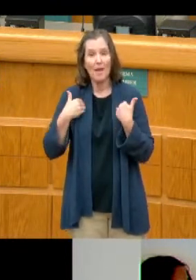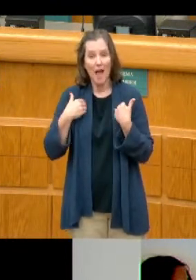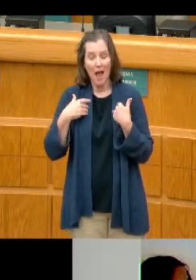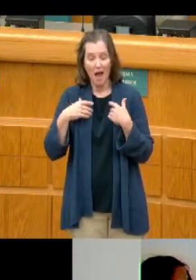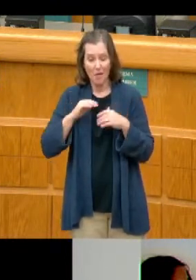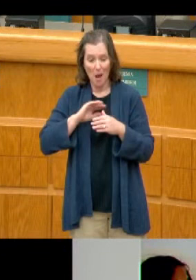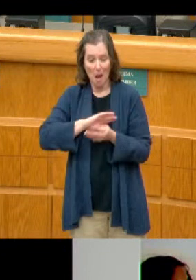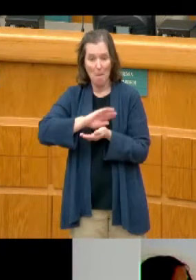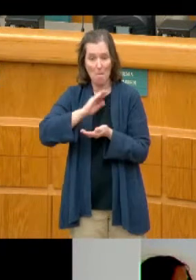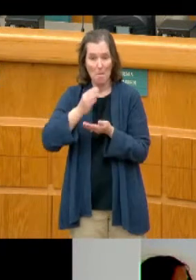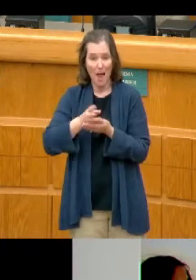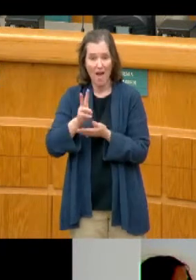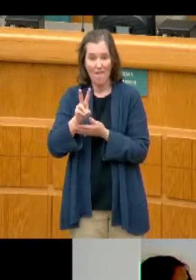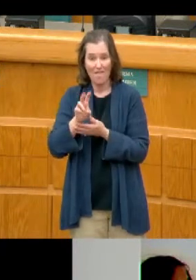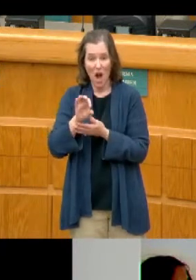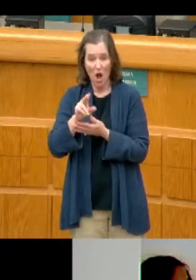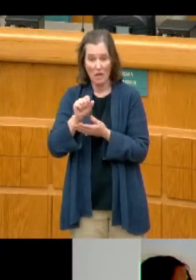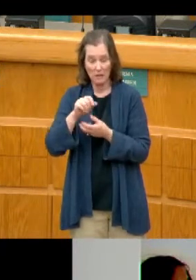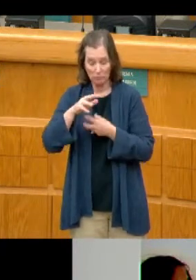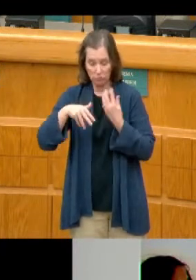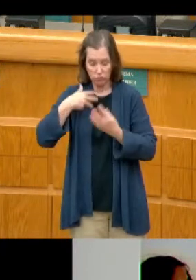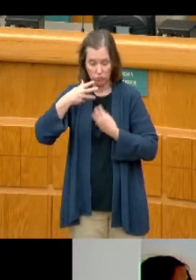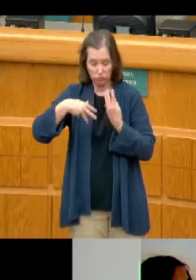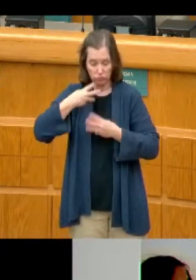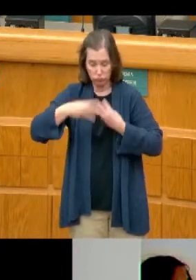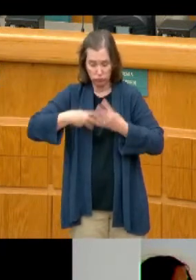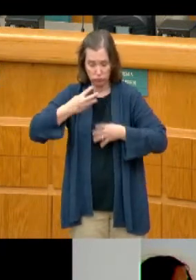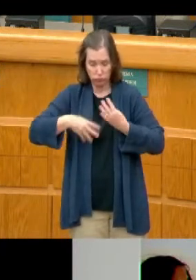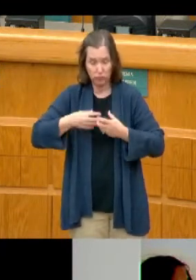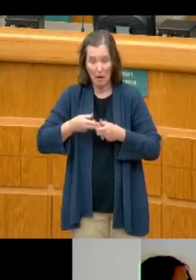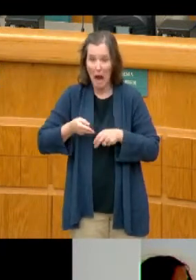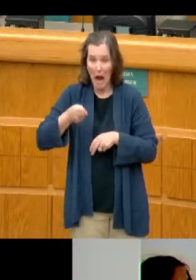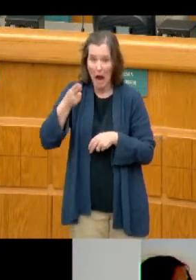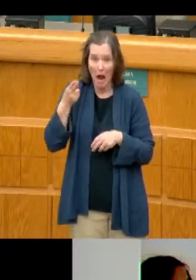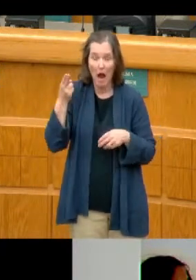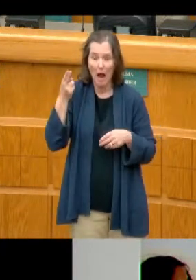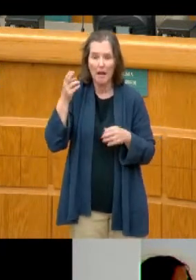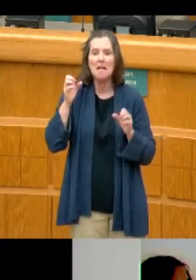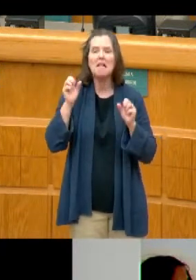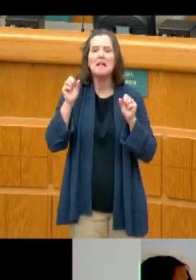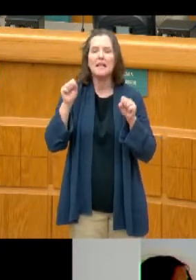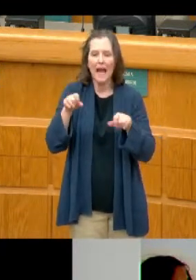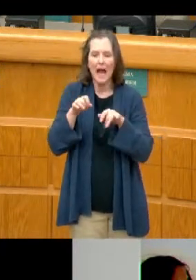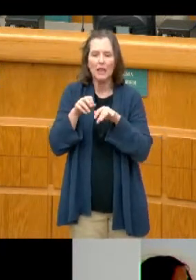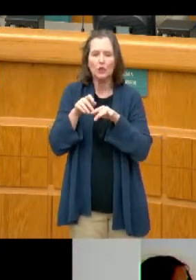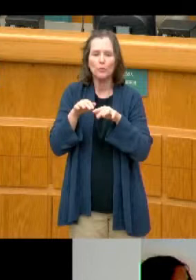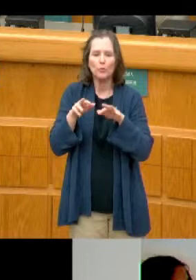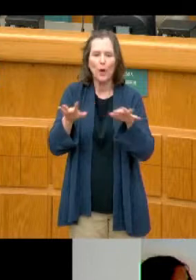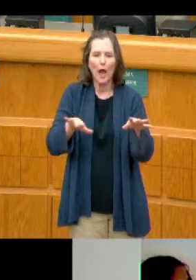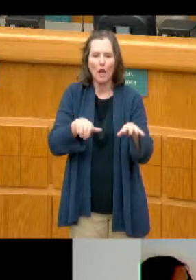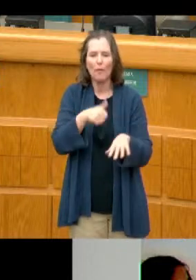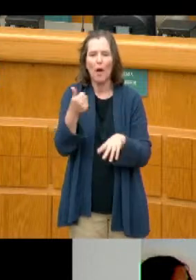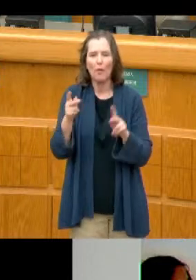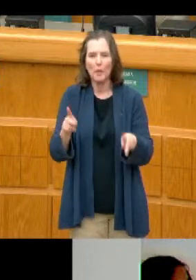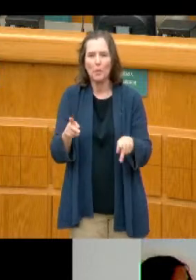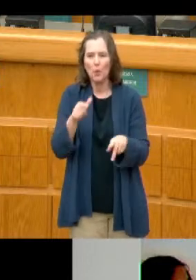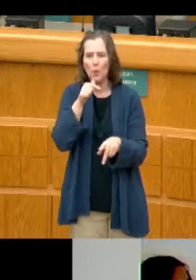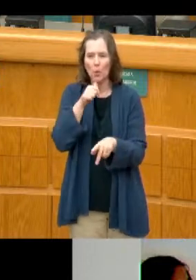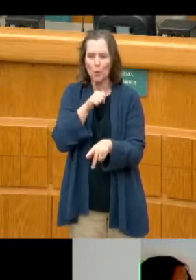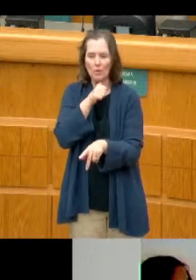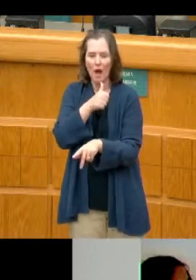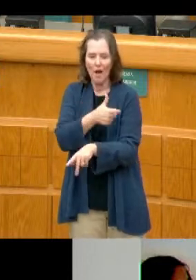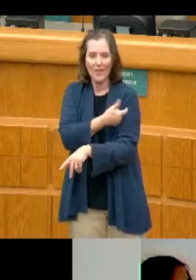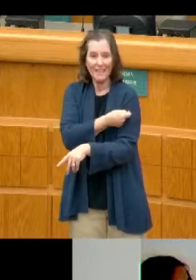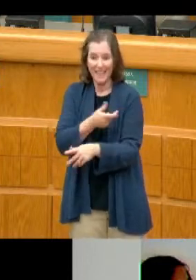actually transmit this Delta variant to other people just as efficiently as a non-vaccinated person. So we